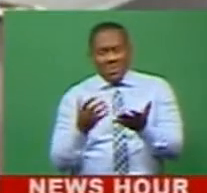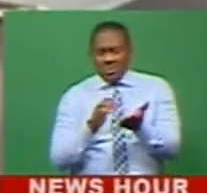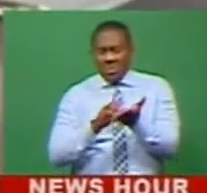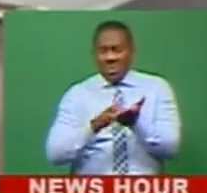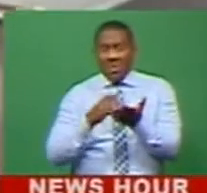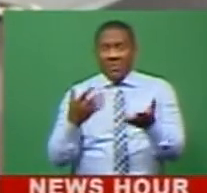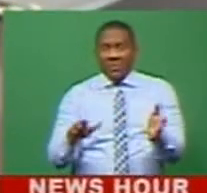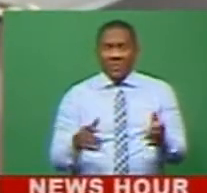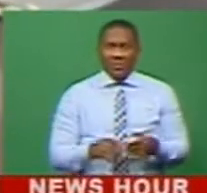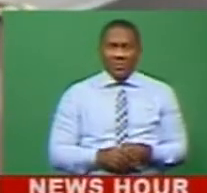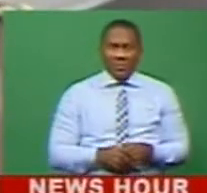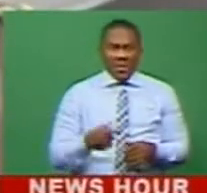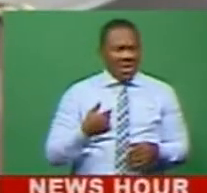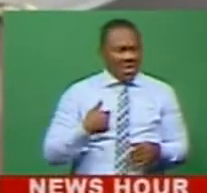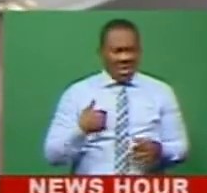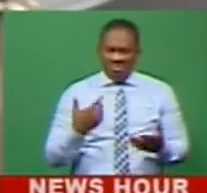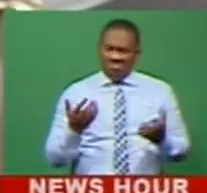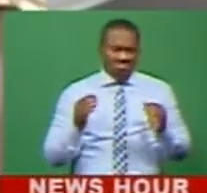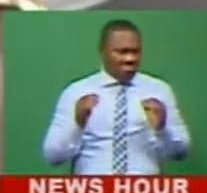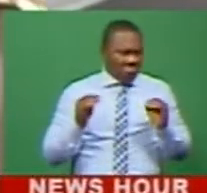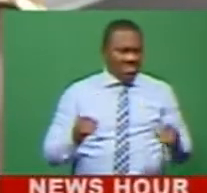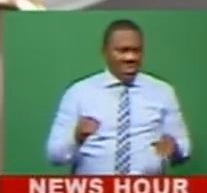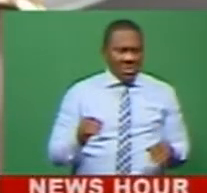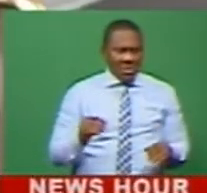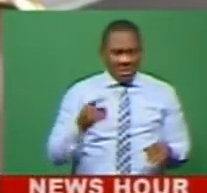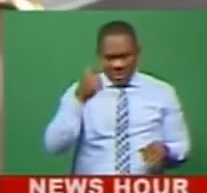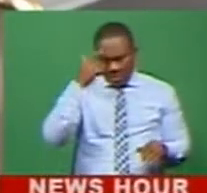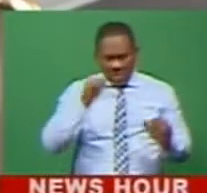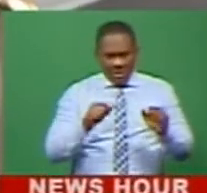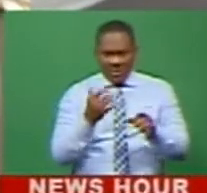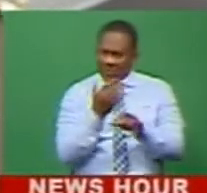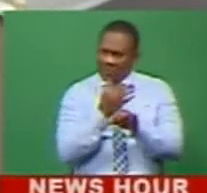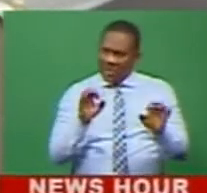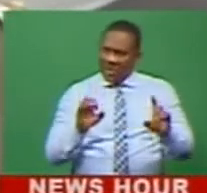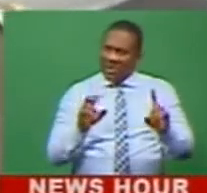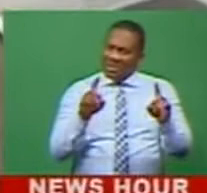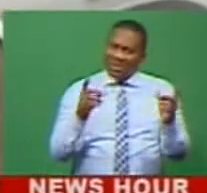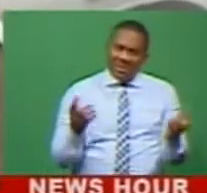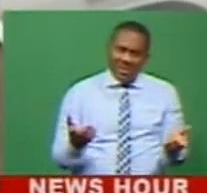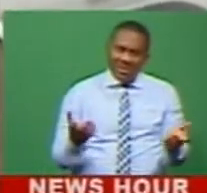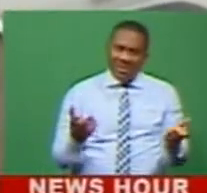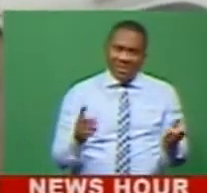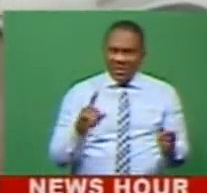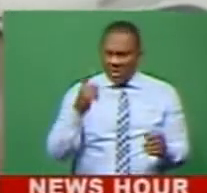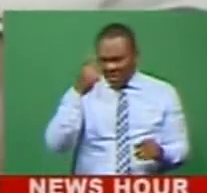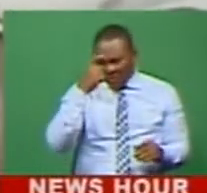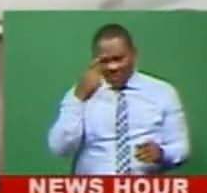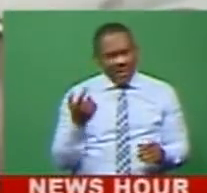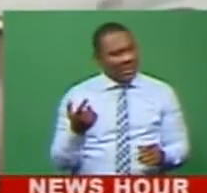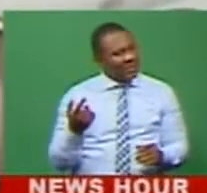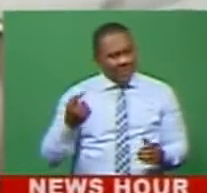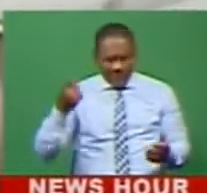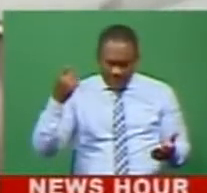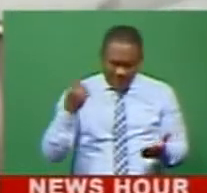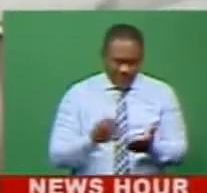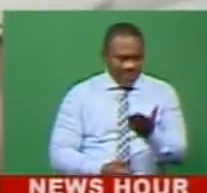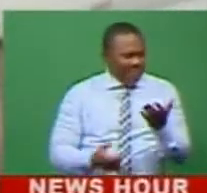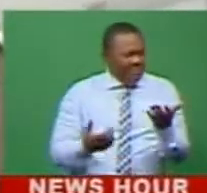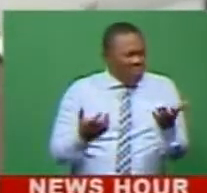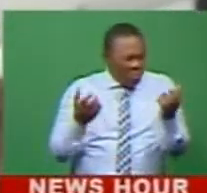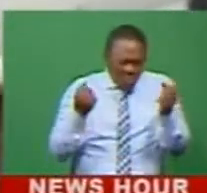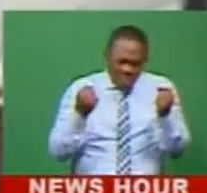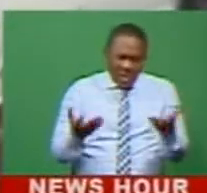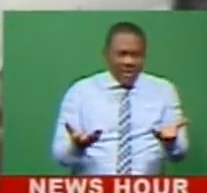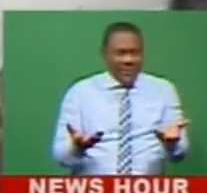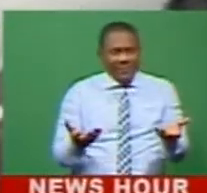to because of free education. A buying or book. It is a what to